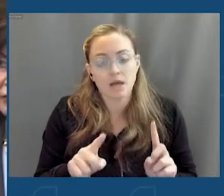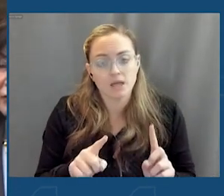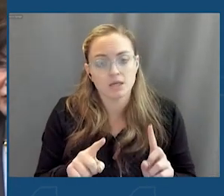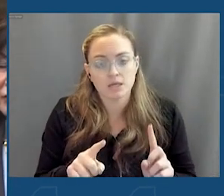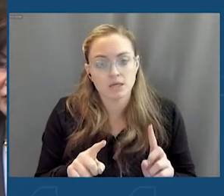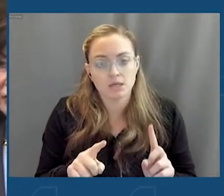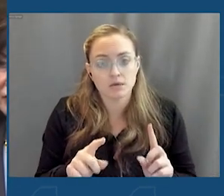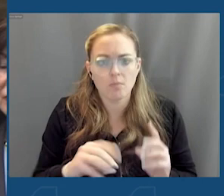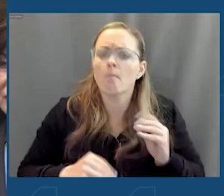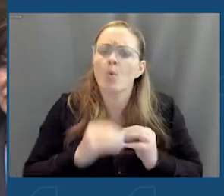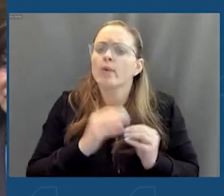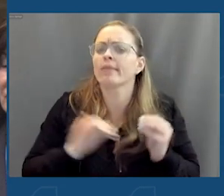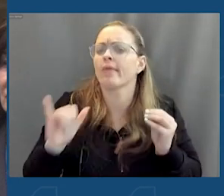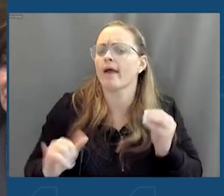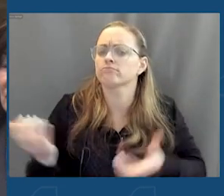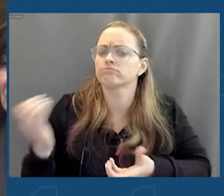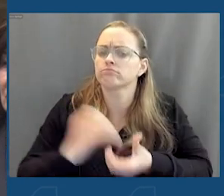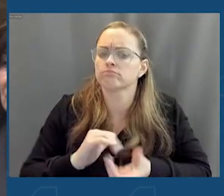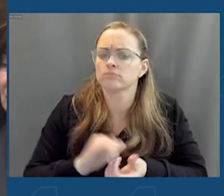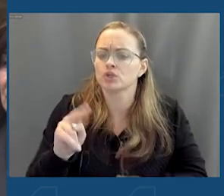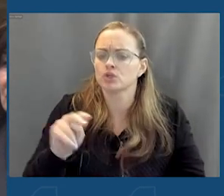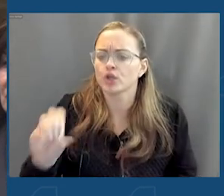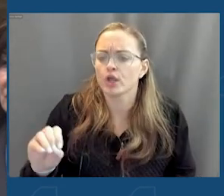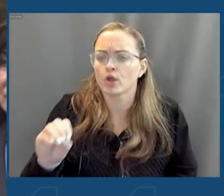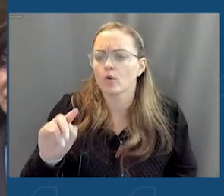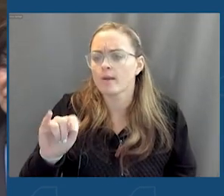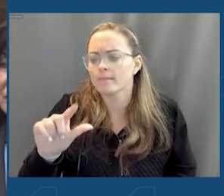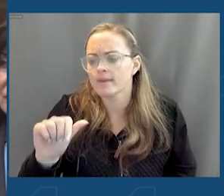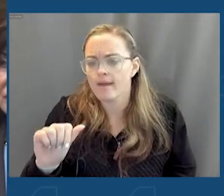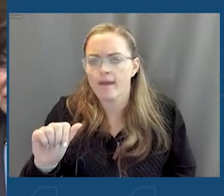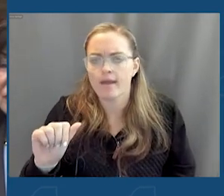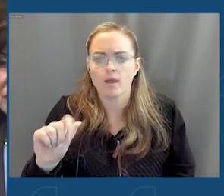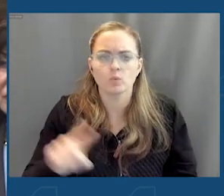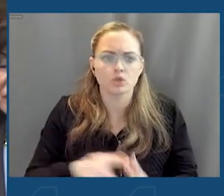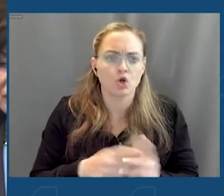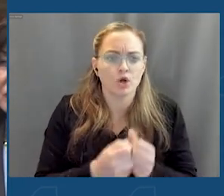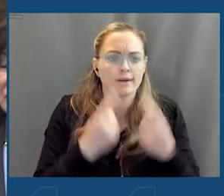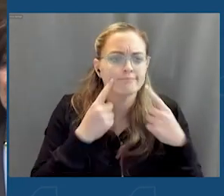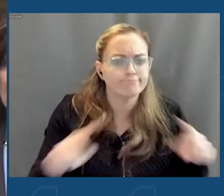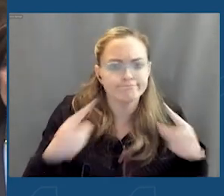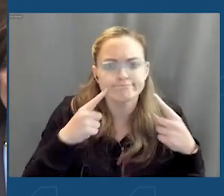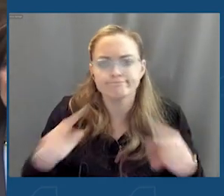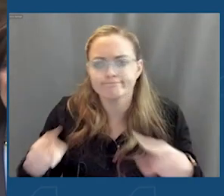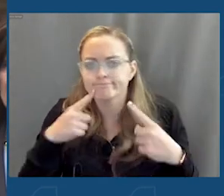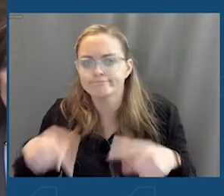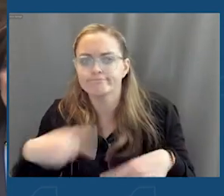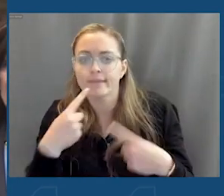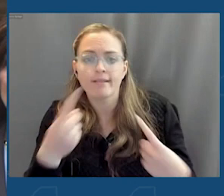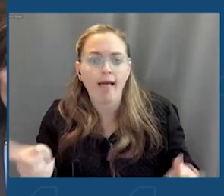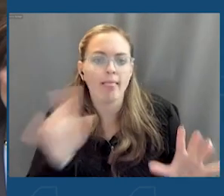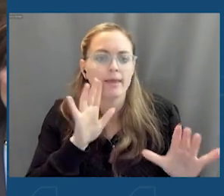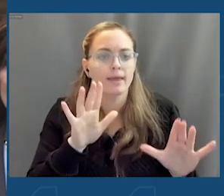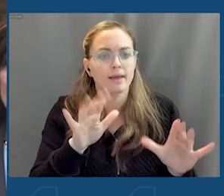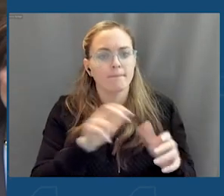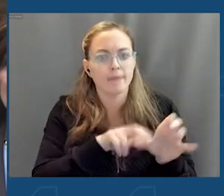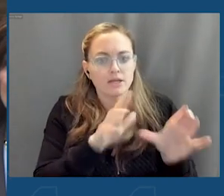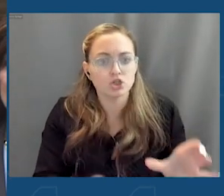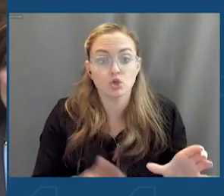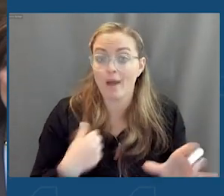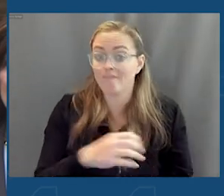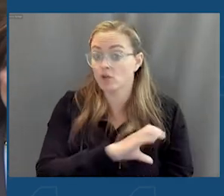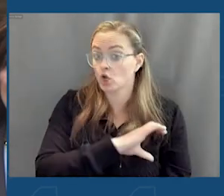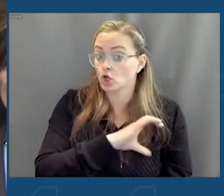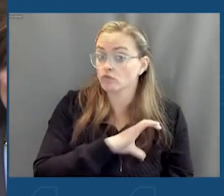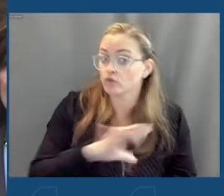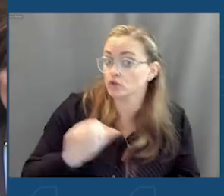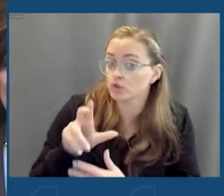that. Partnering with Jano and the MTA, we started doing announcements, telling passengers that you have an officer at the